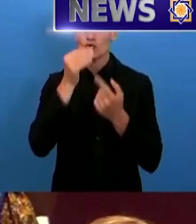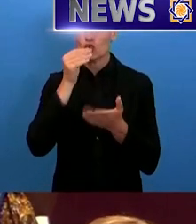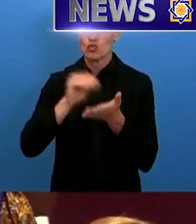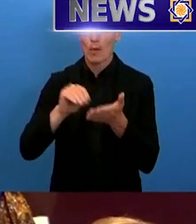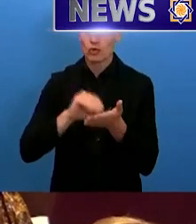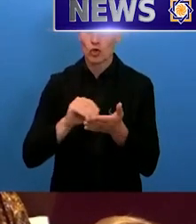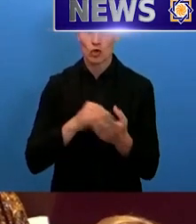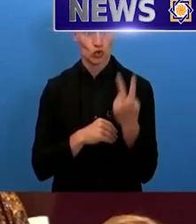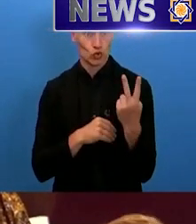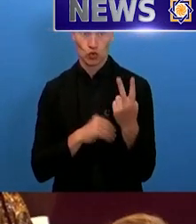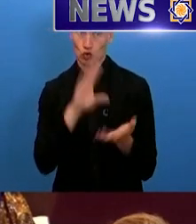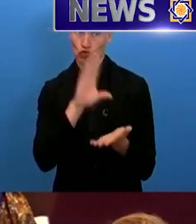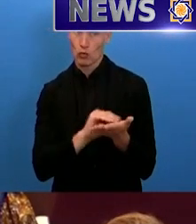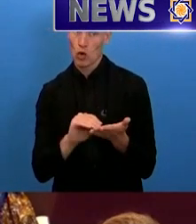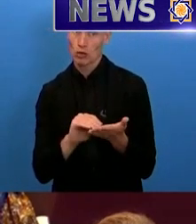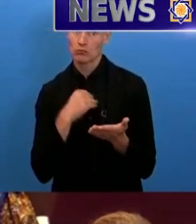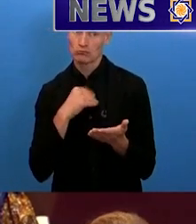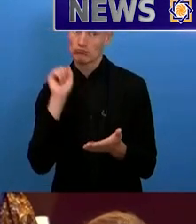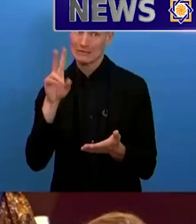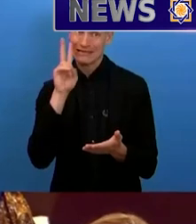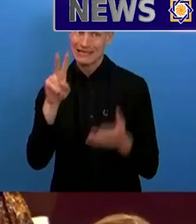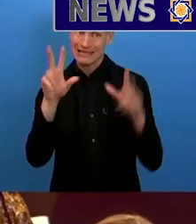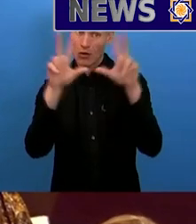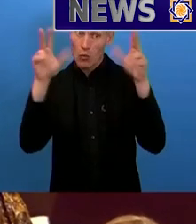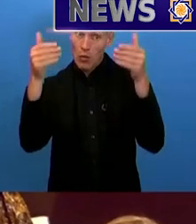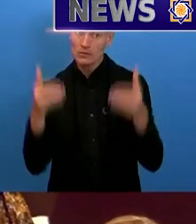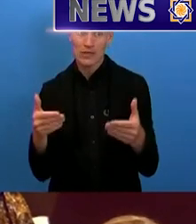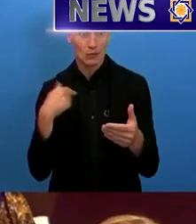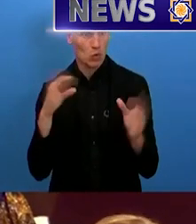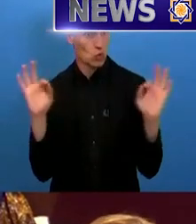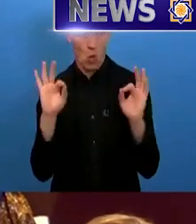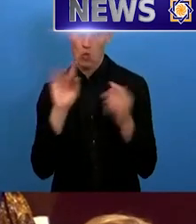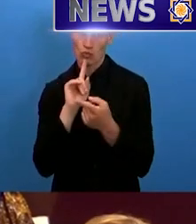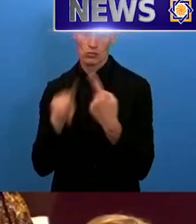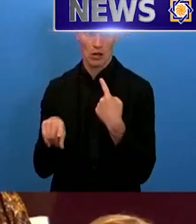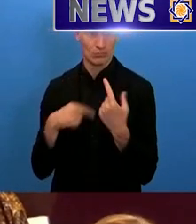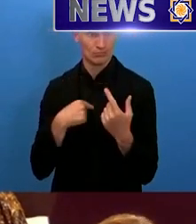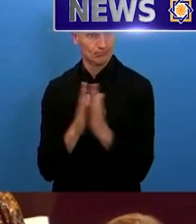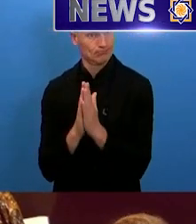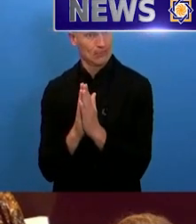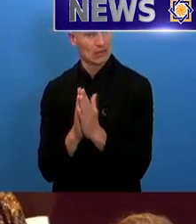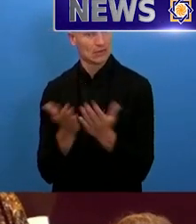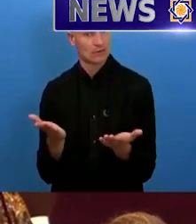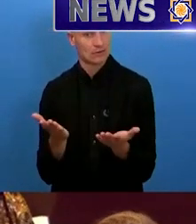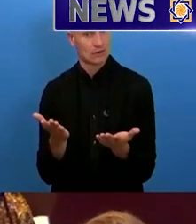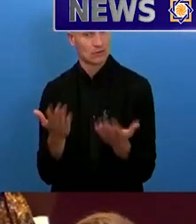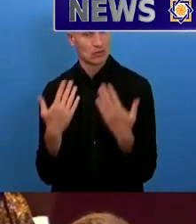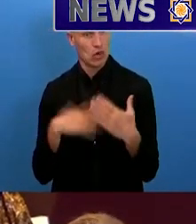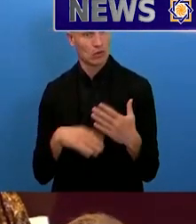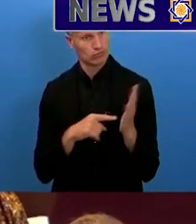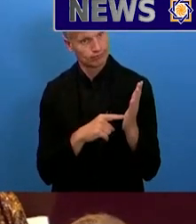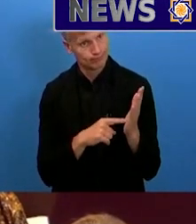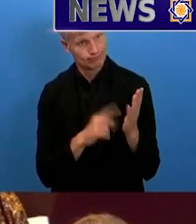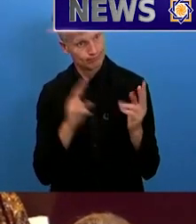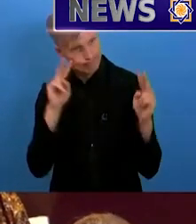states, establishing a special commission to consider a request by indigenous people to refer cases of such crimes to the International Court